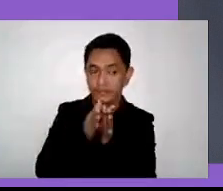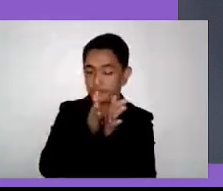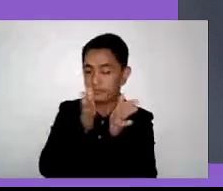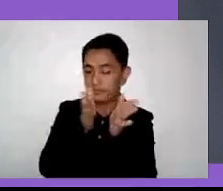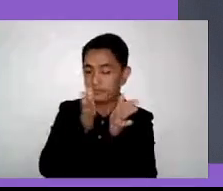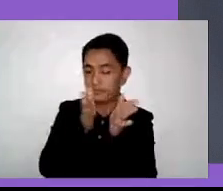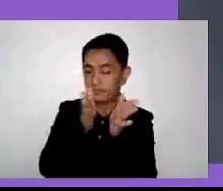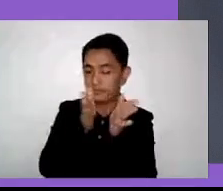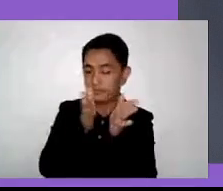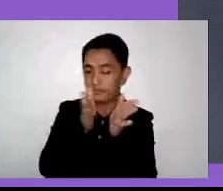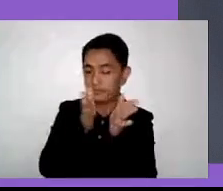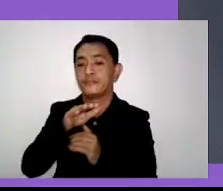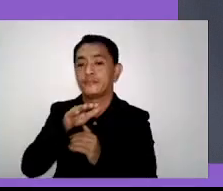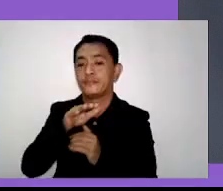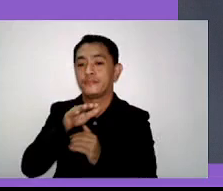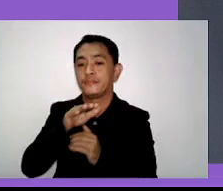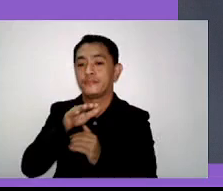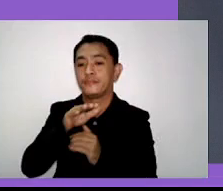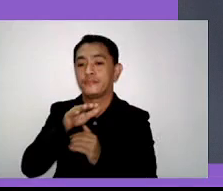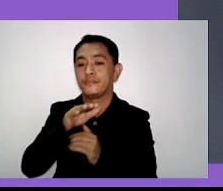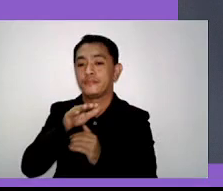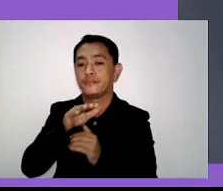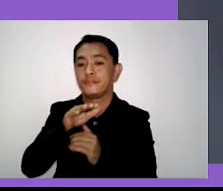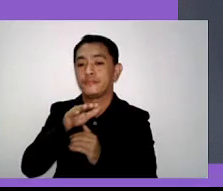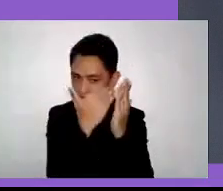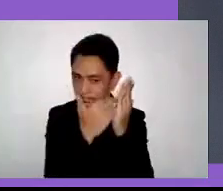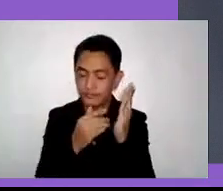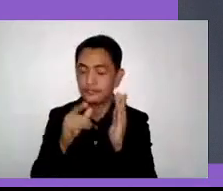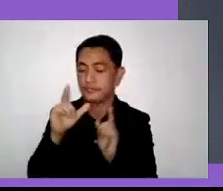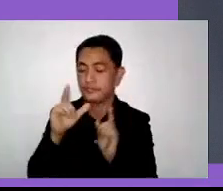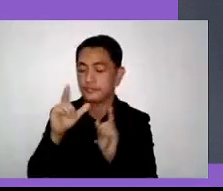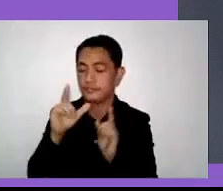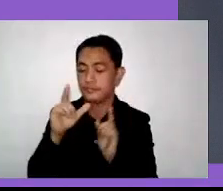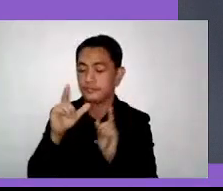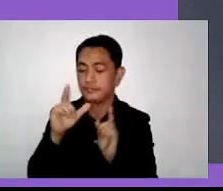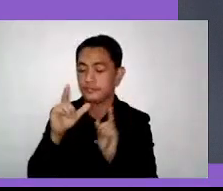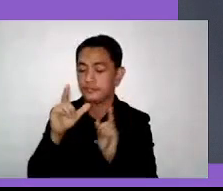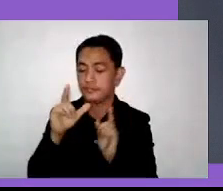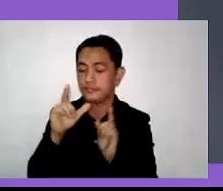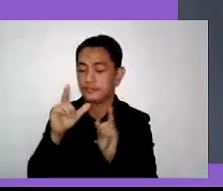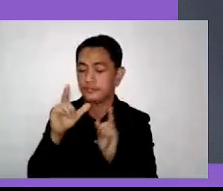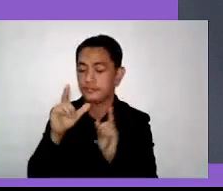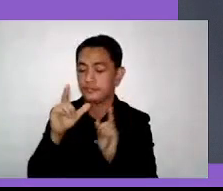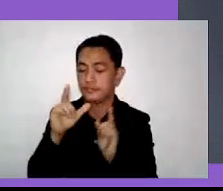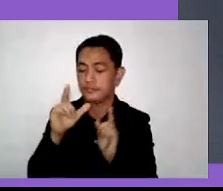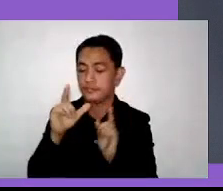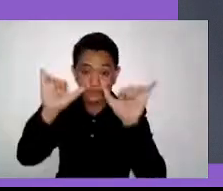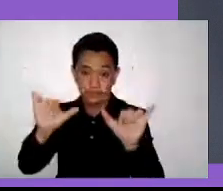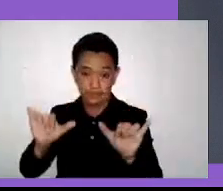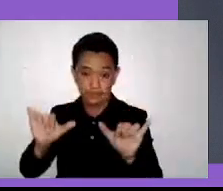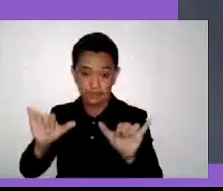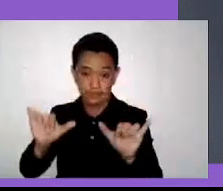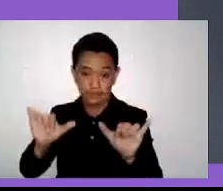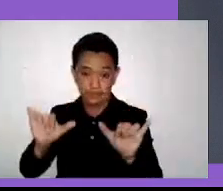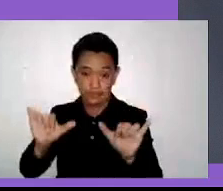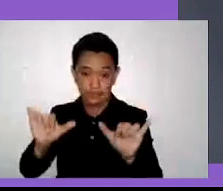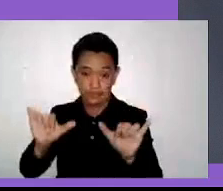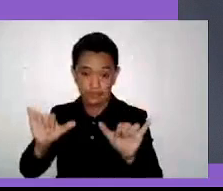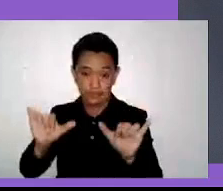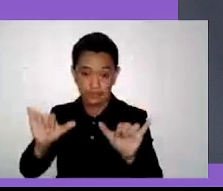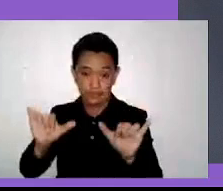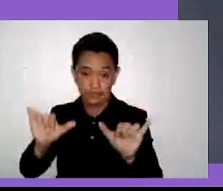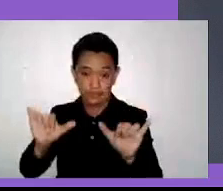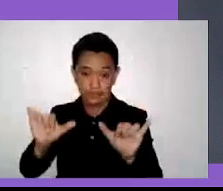directly following the letter sound system in Filipino. And there are just a few rules to follow in terms of letter